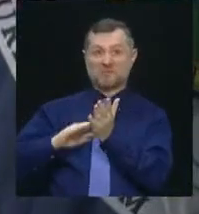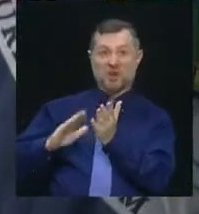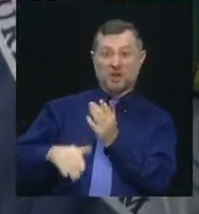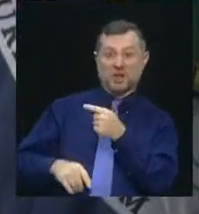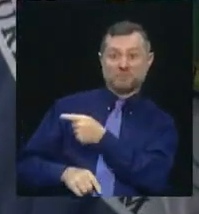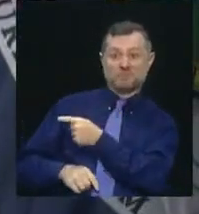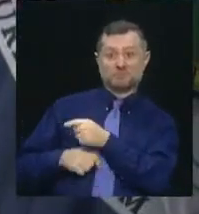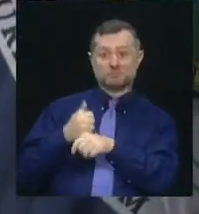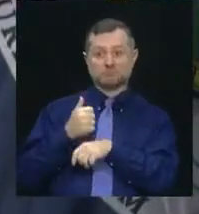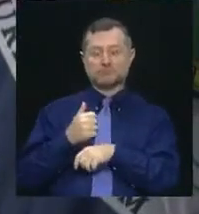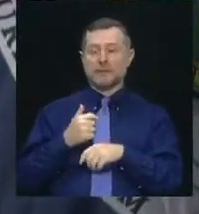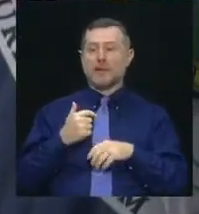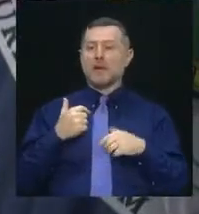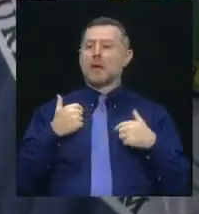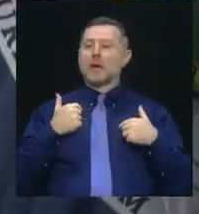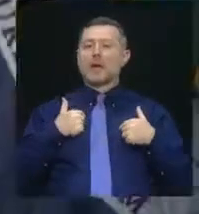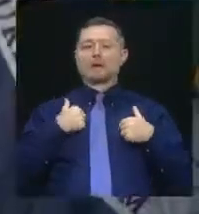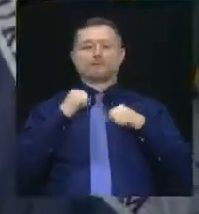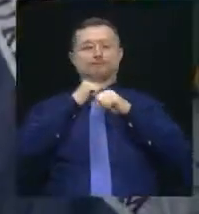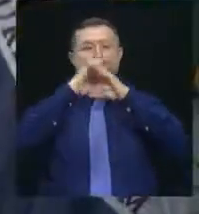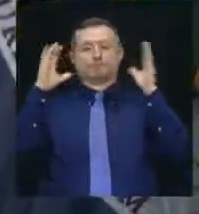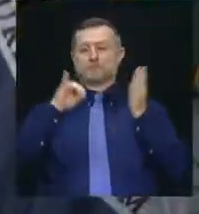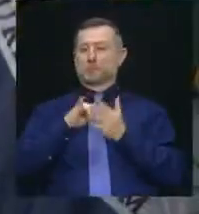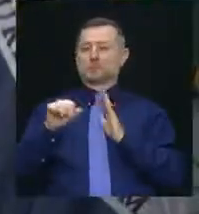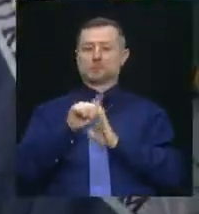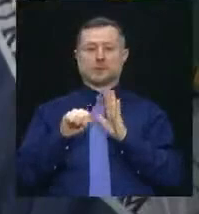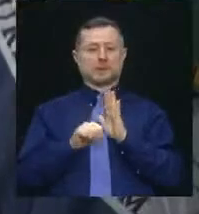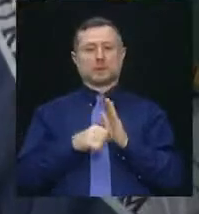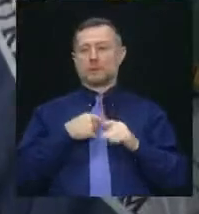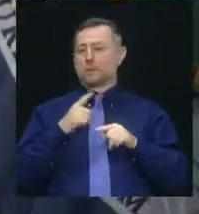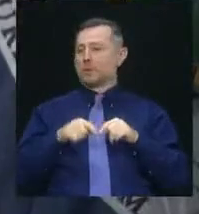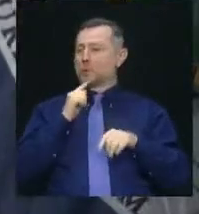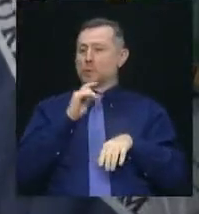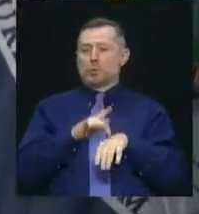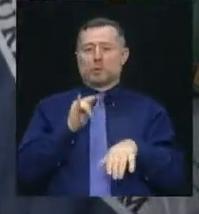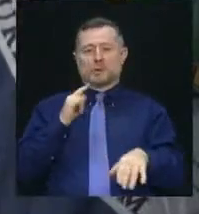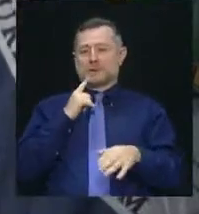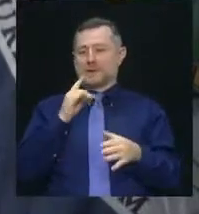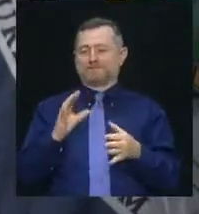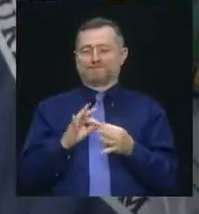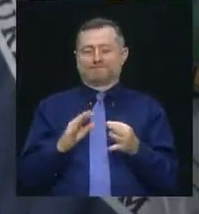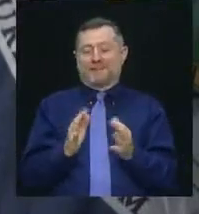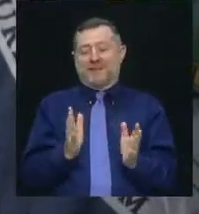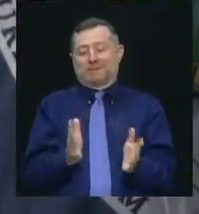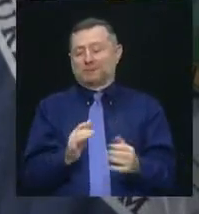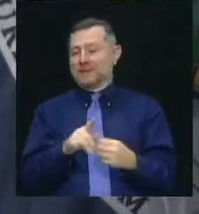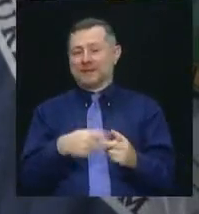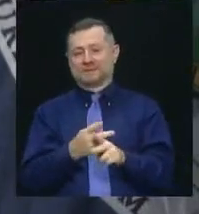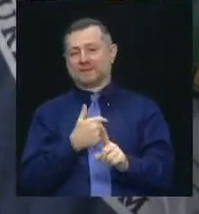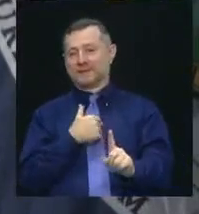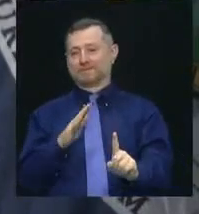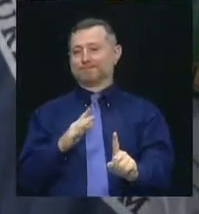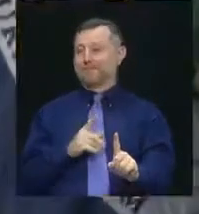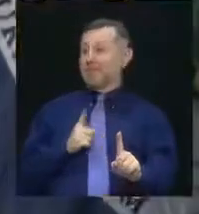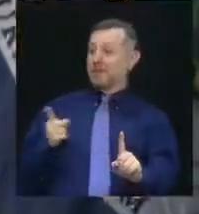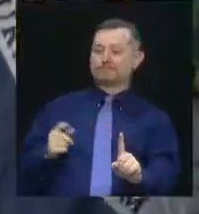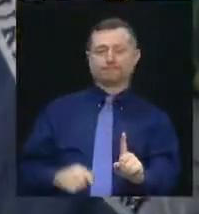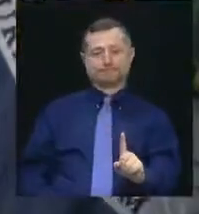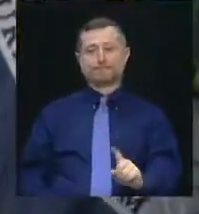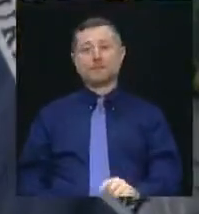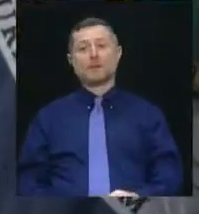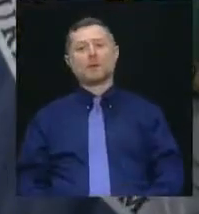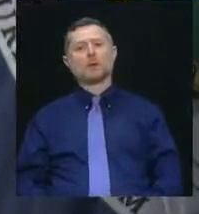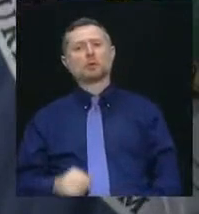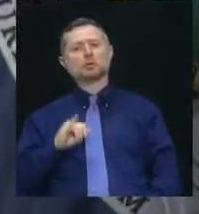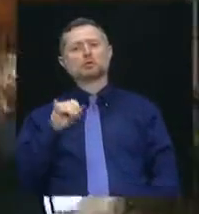too premature to even have those conversations. Governor? I'm going to ask Josefa Velasquez from